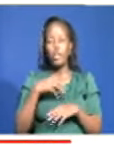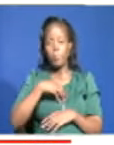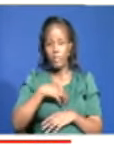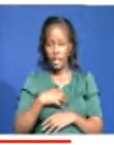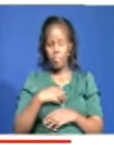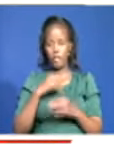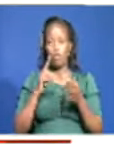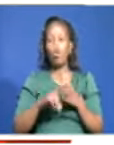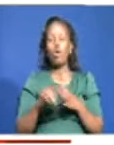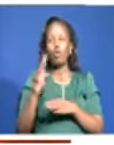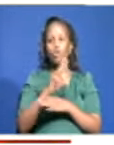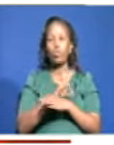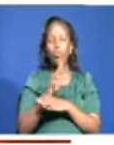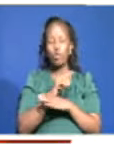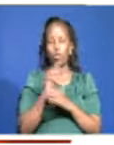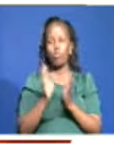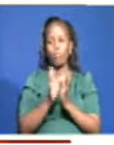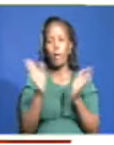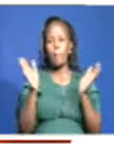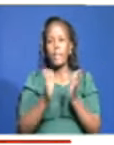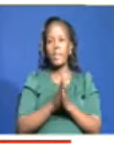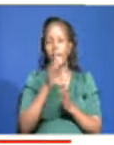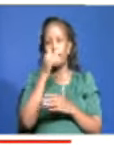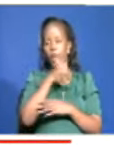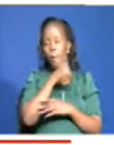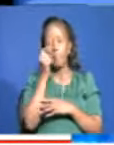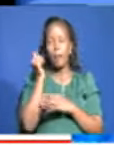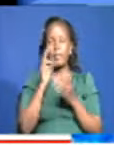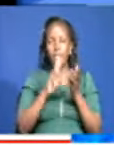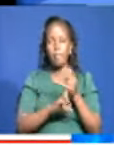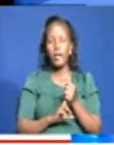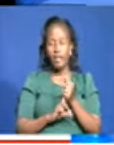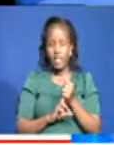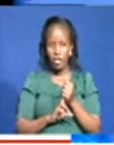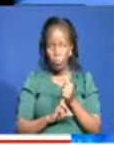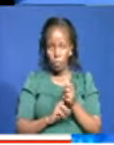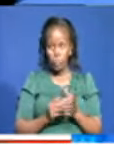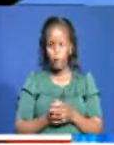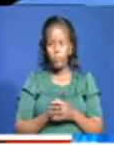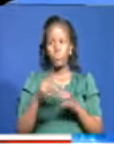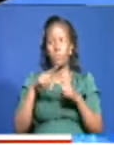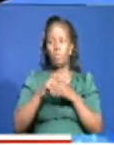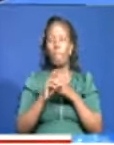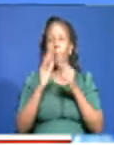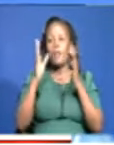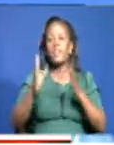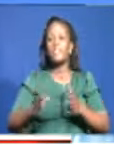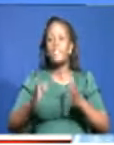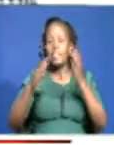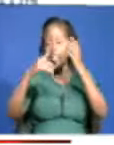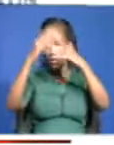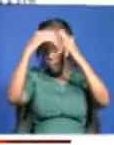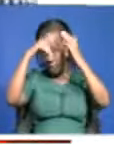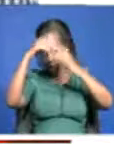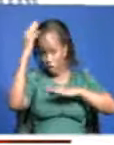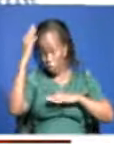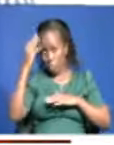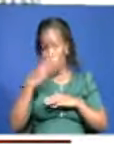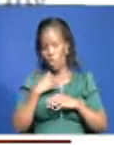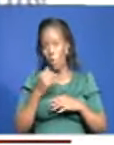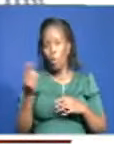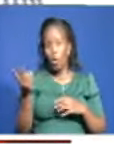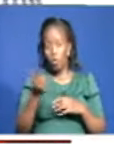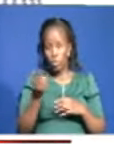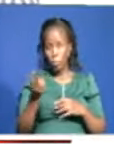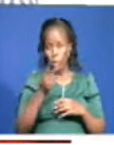PPP partnership, public-private partnership. The engineering professionals want both levels of government to involve them fully in